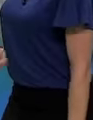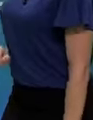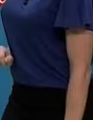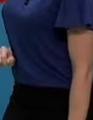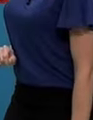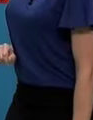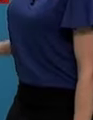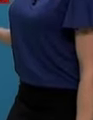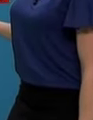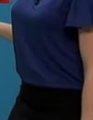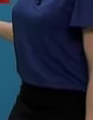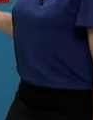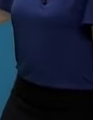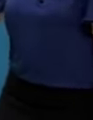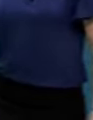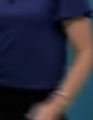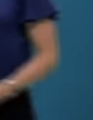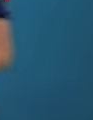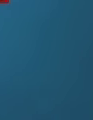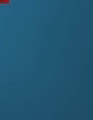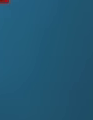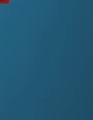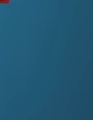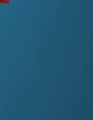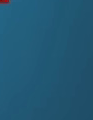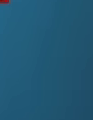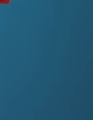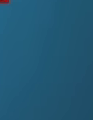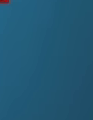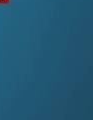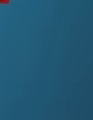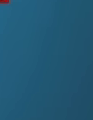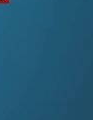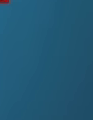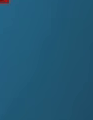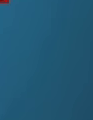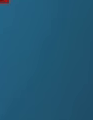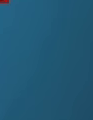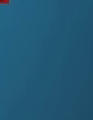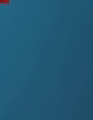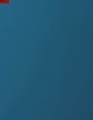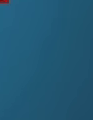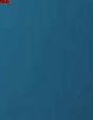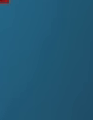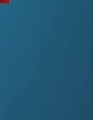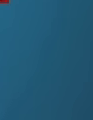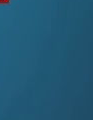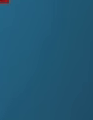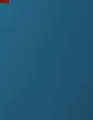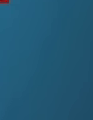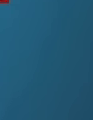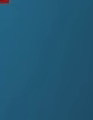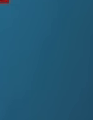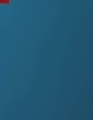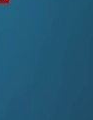pick up across South Africa as we head into Sunday, but you'll see that temperatures still stay hot with some rain over the southern parts. And then on Monday,